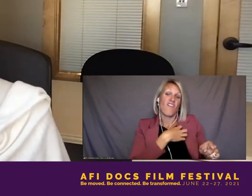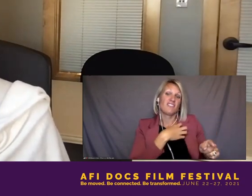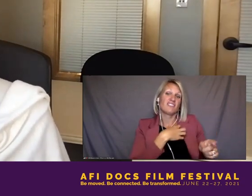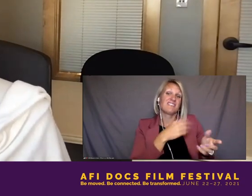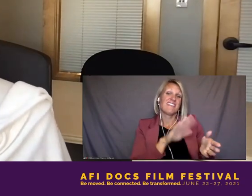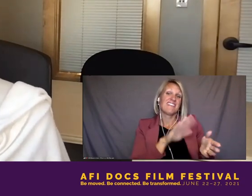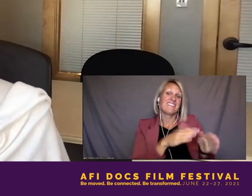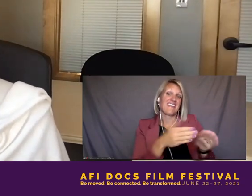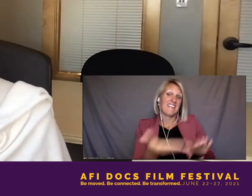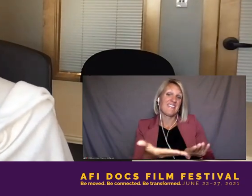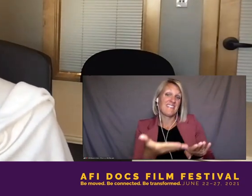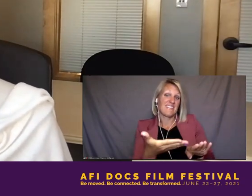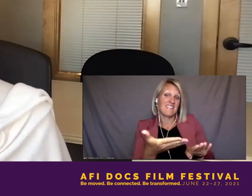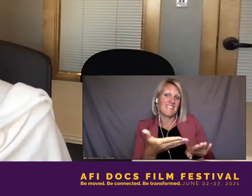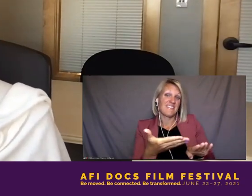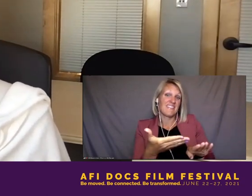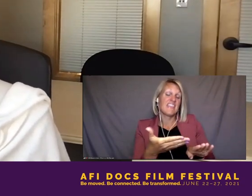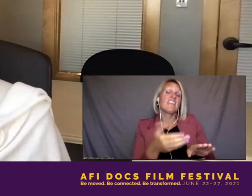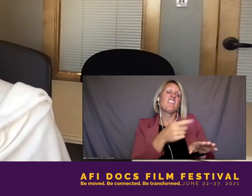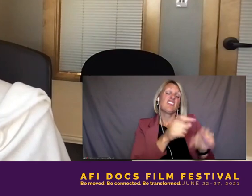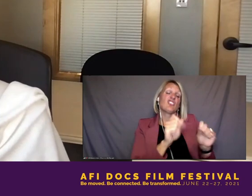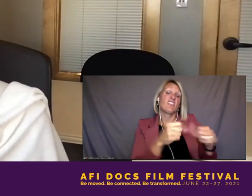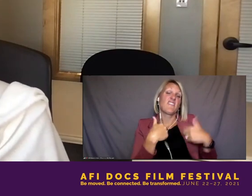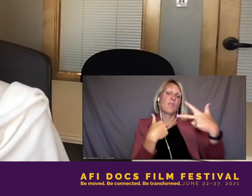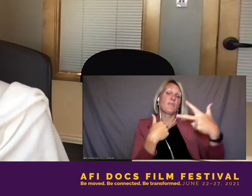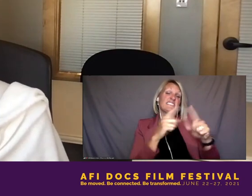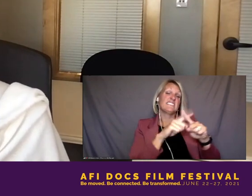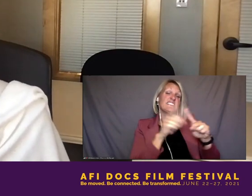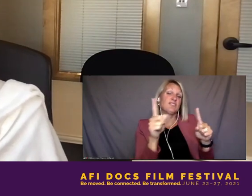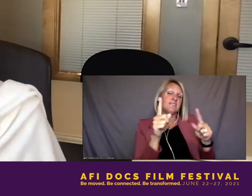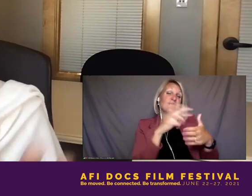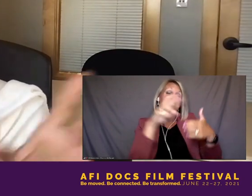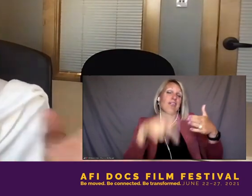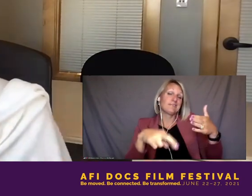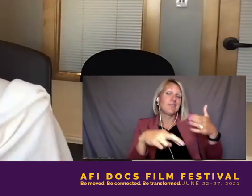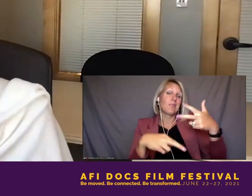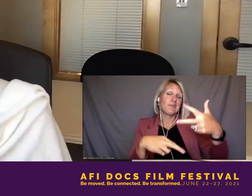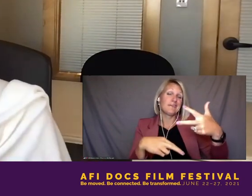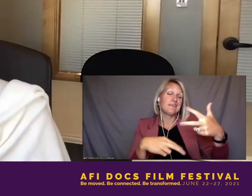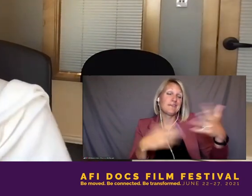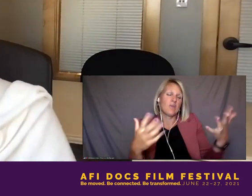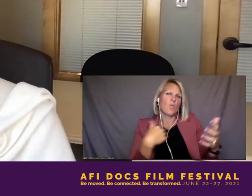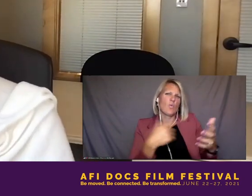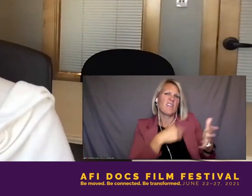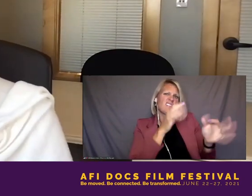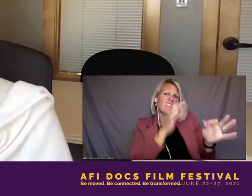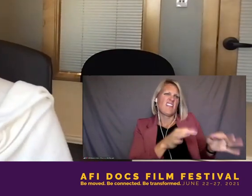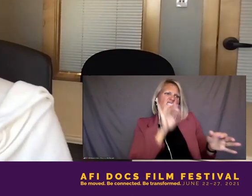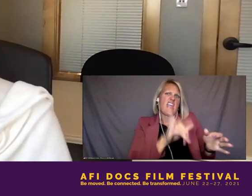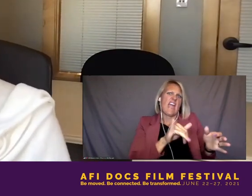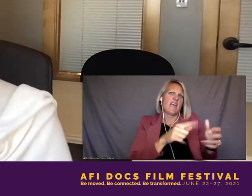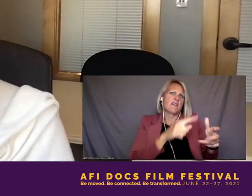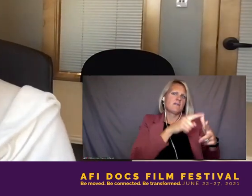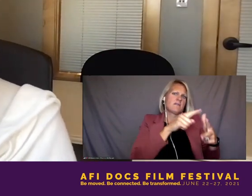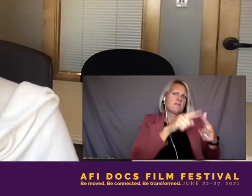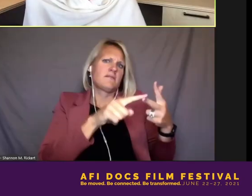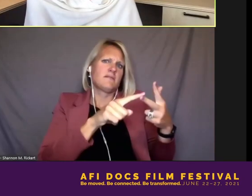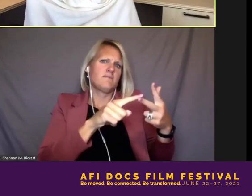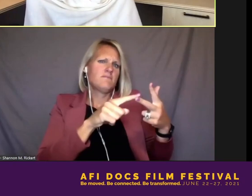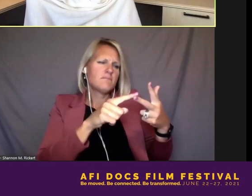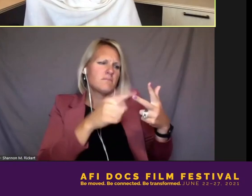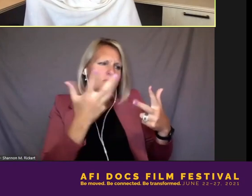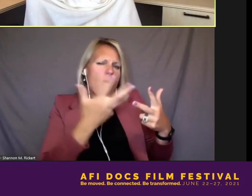different conclusions. And so that's where we pretty much start our film.